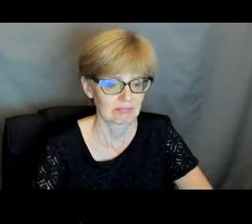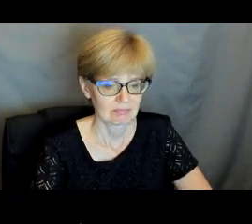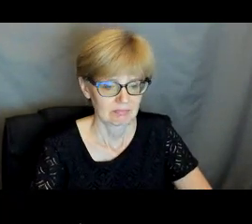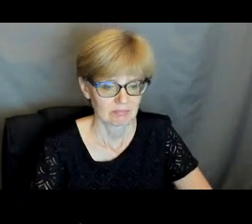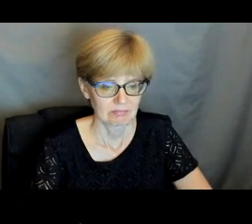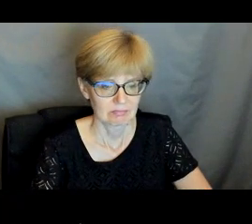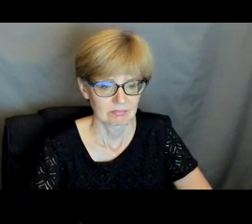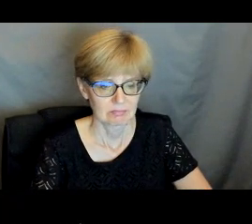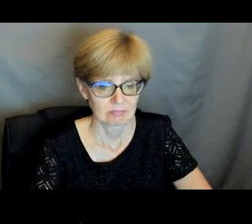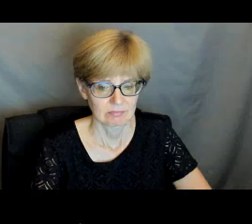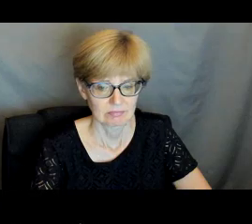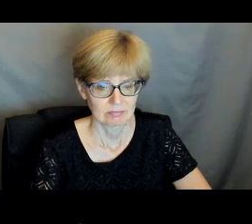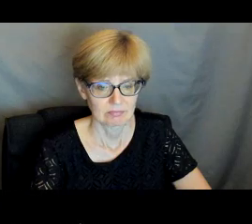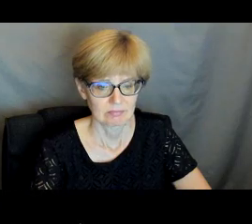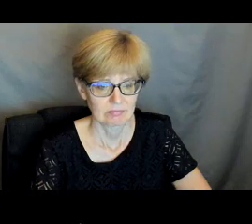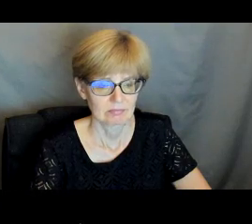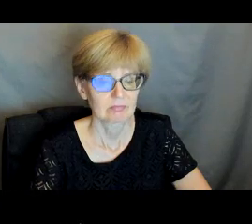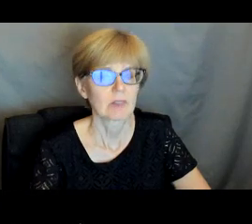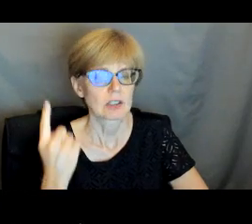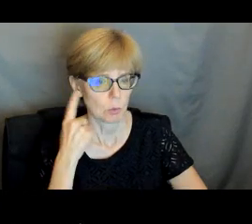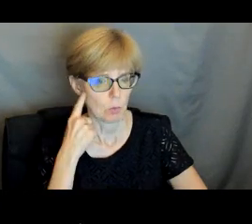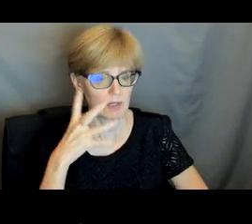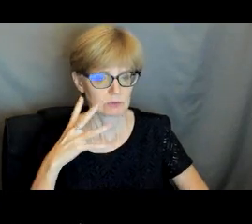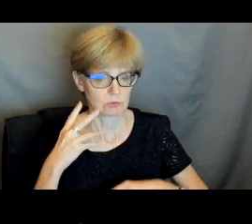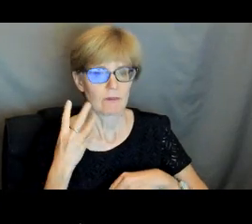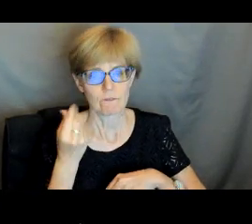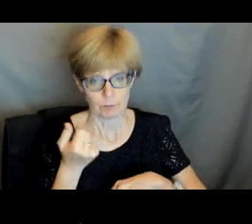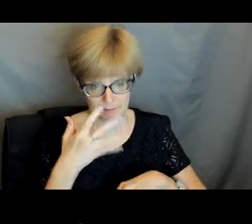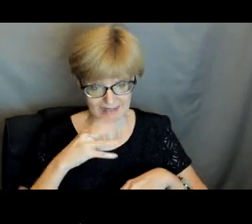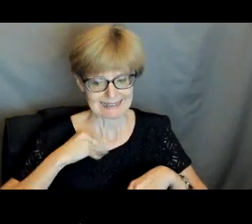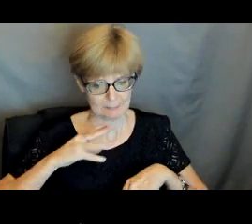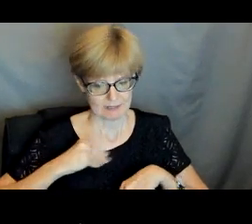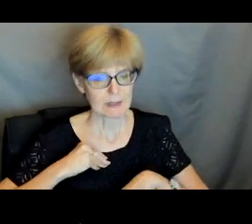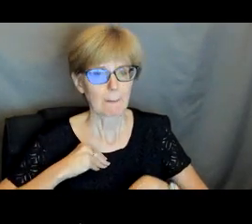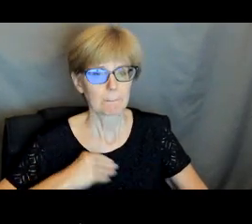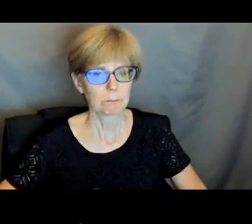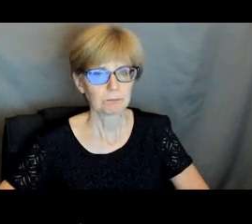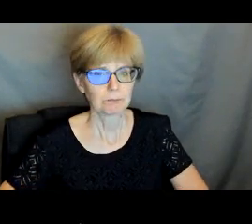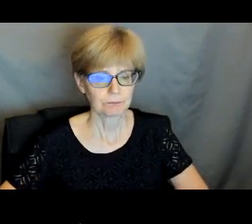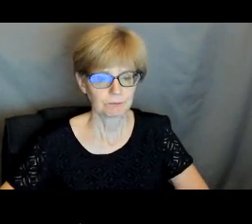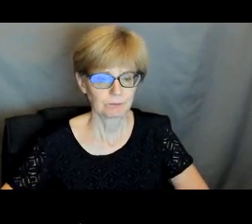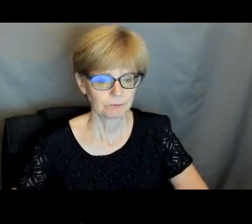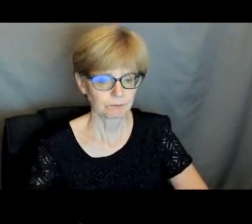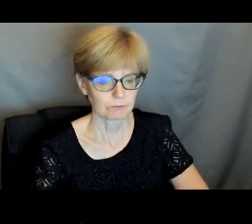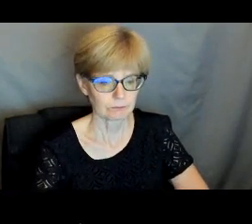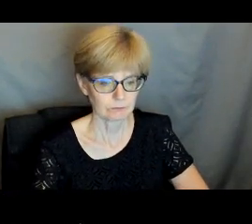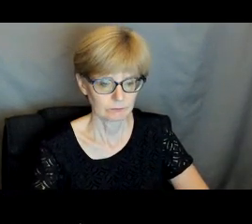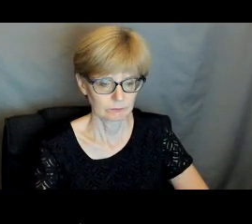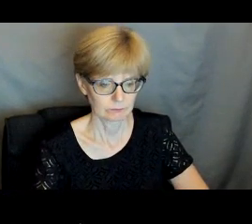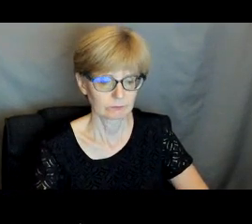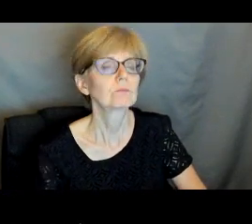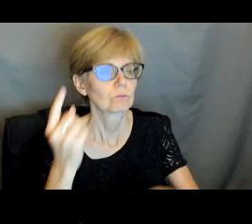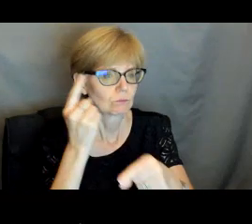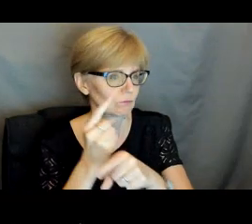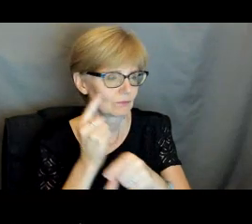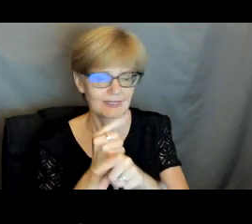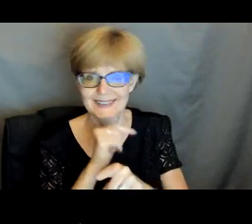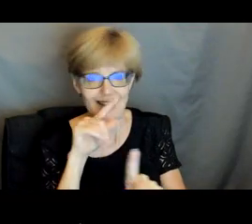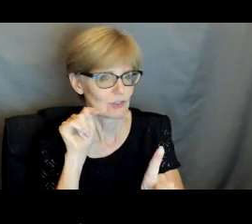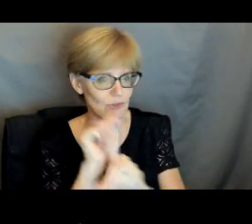All right, I'm seeing one accept, two accepts. All right. Yes, you're right. This was not a trick